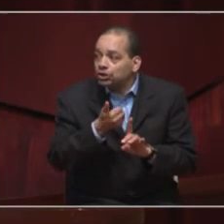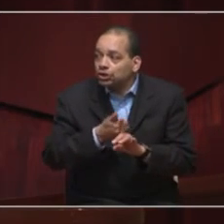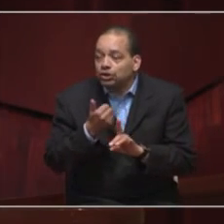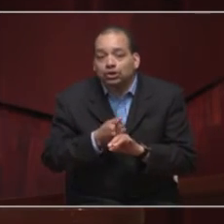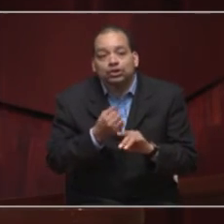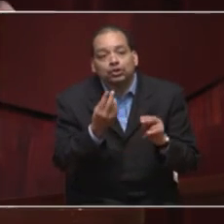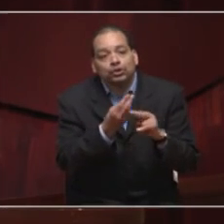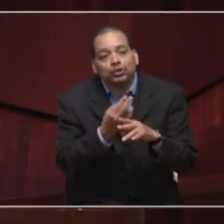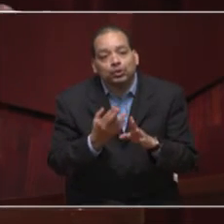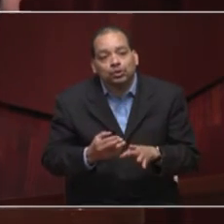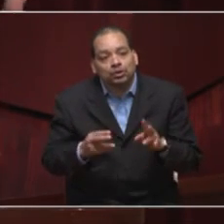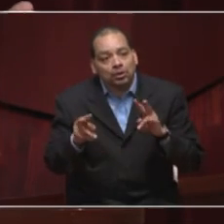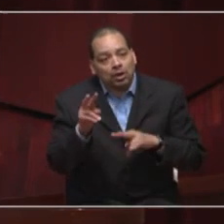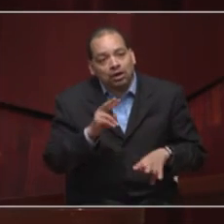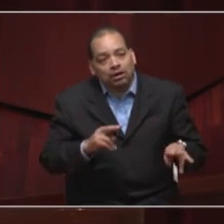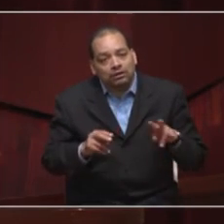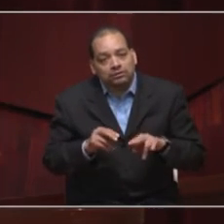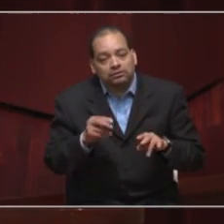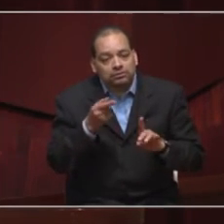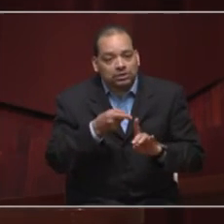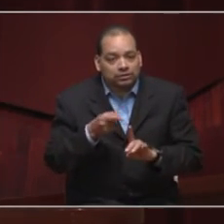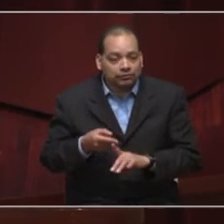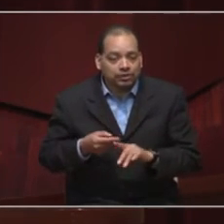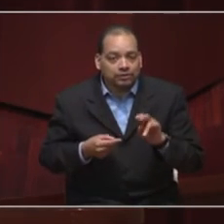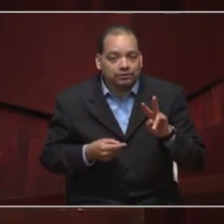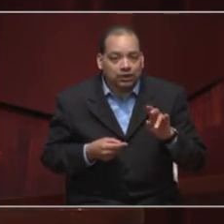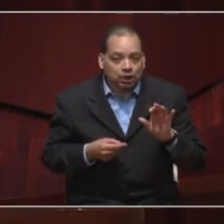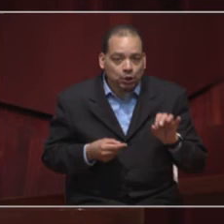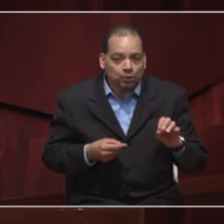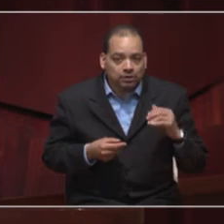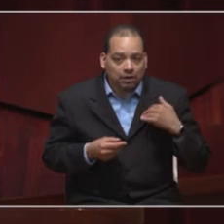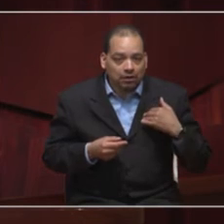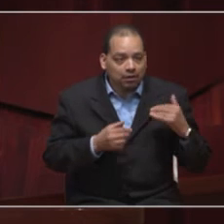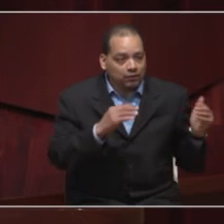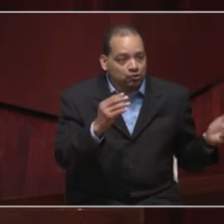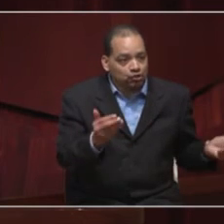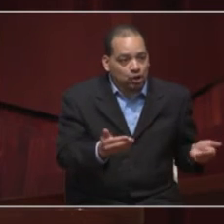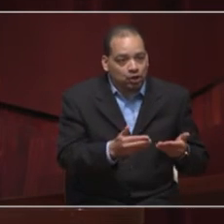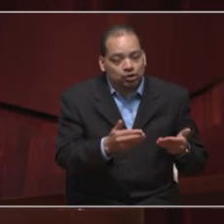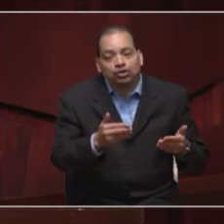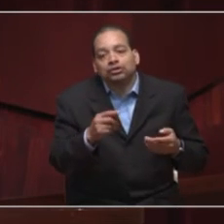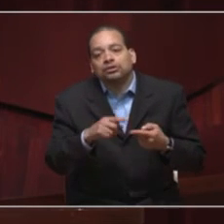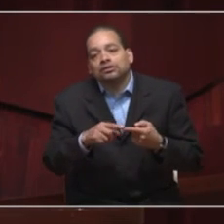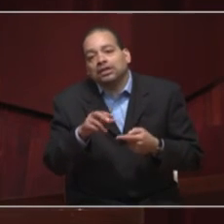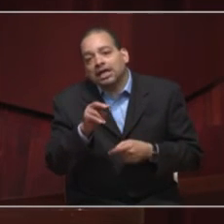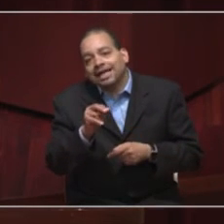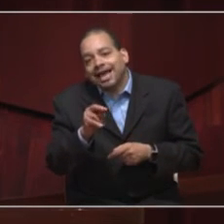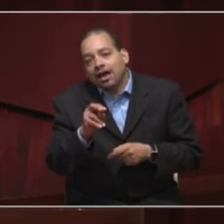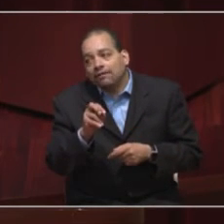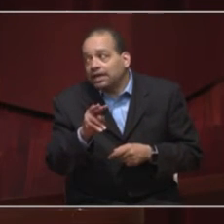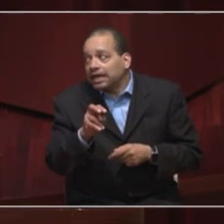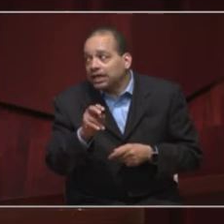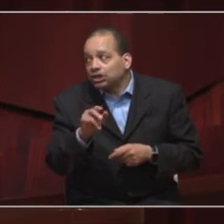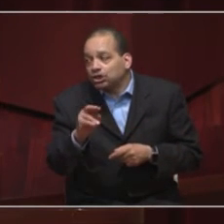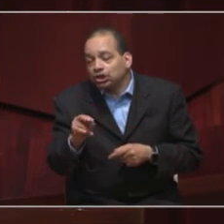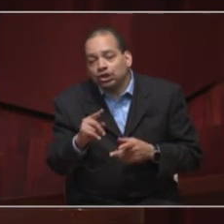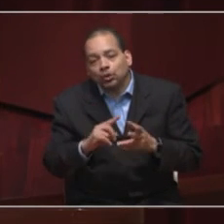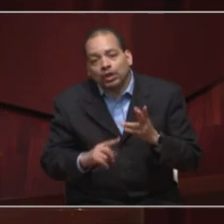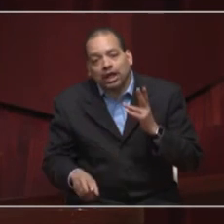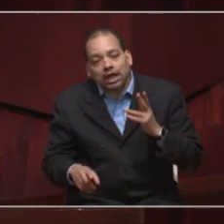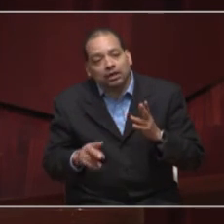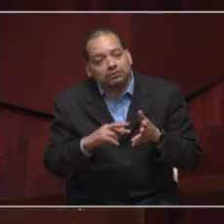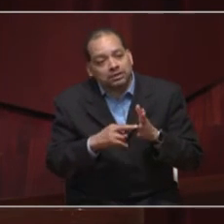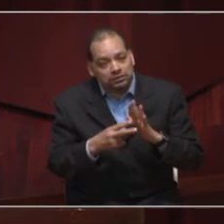they're broken up into introduction and navigation, records transfers, reference requests, and user administration. They would watch